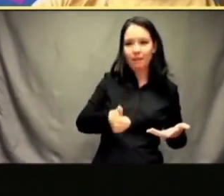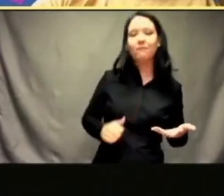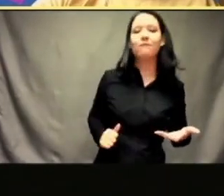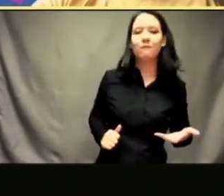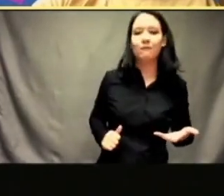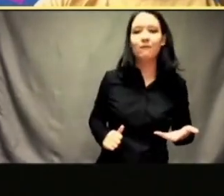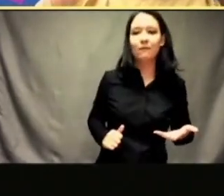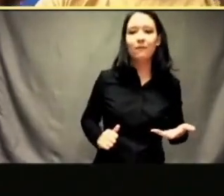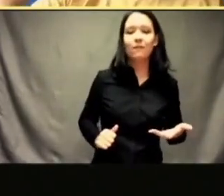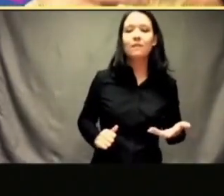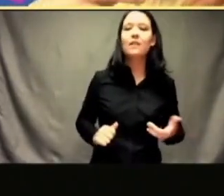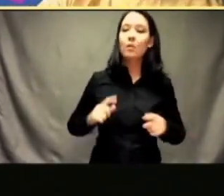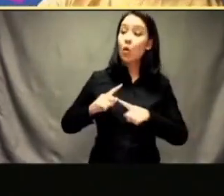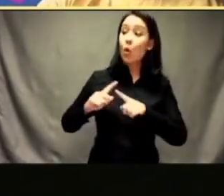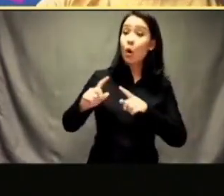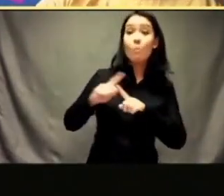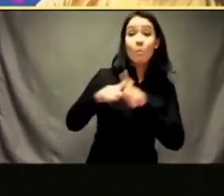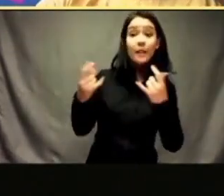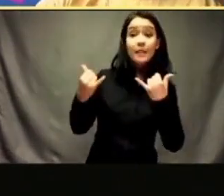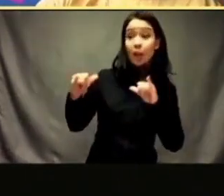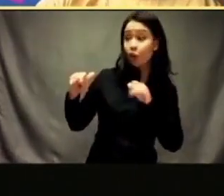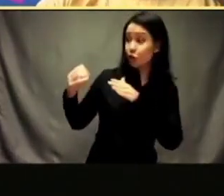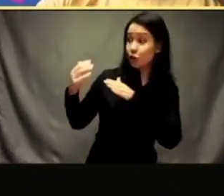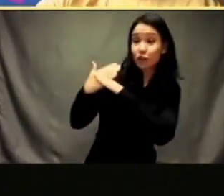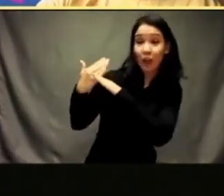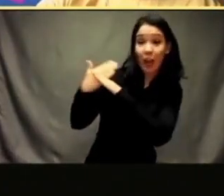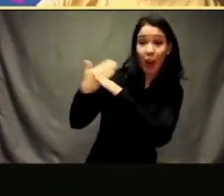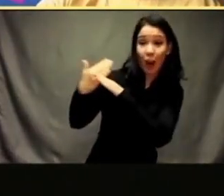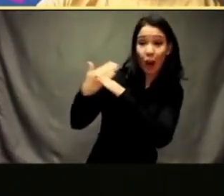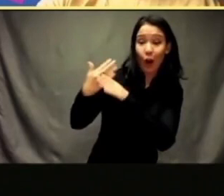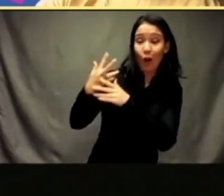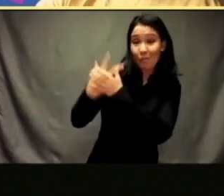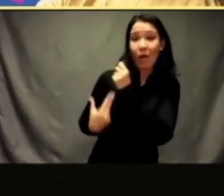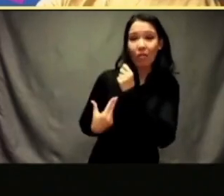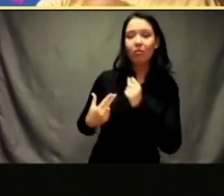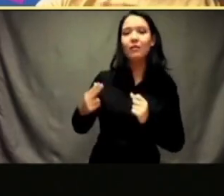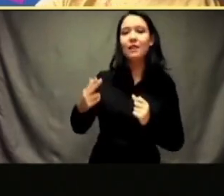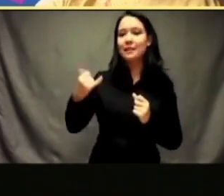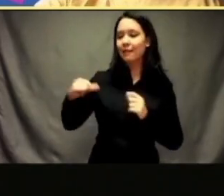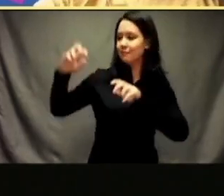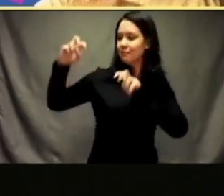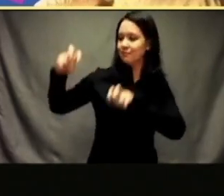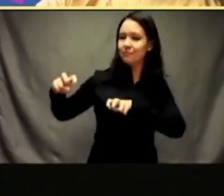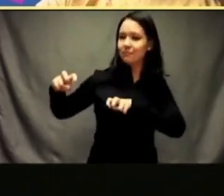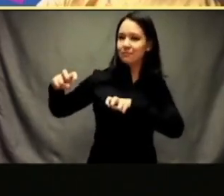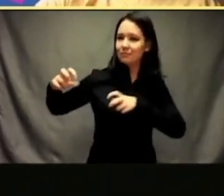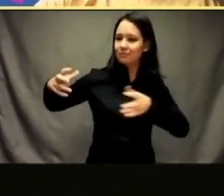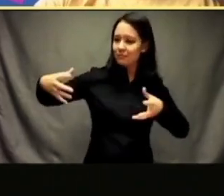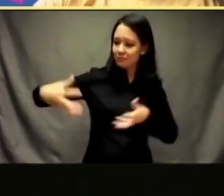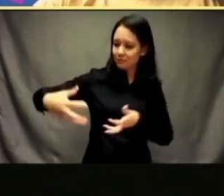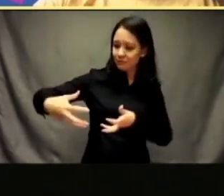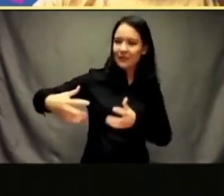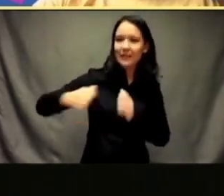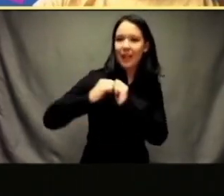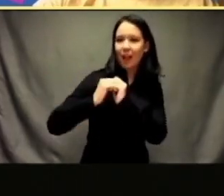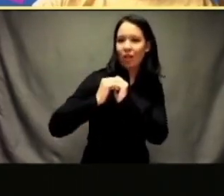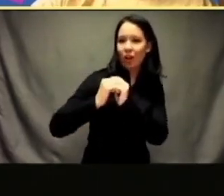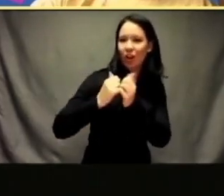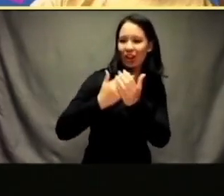work with it together, but they're still sharing the space. You can see that their hands are still sharing that screen space together really